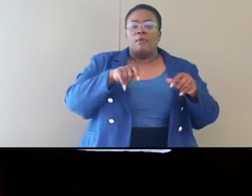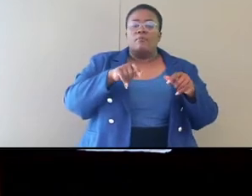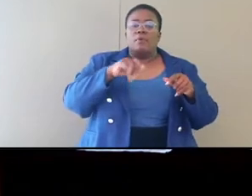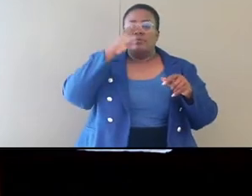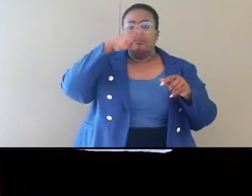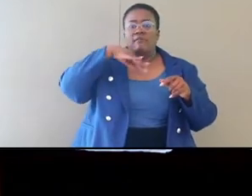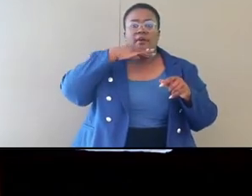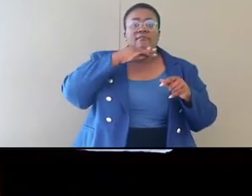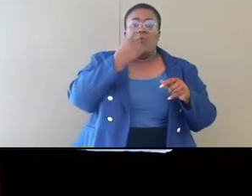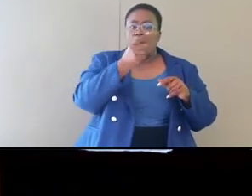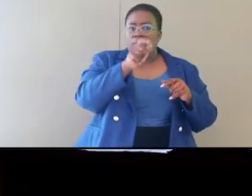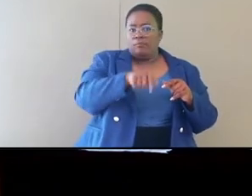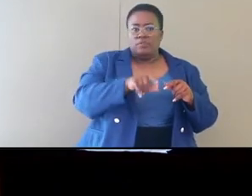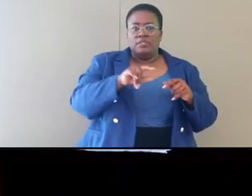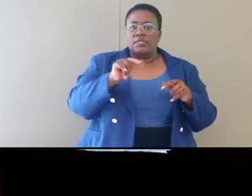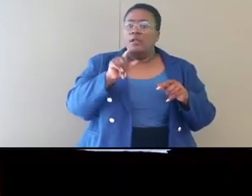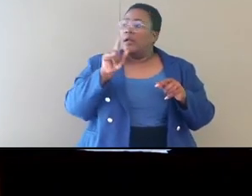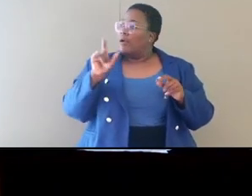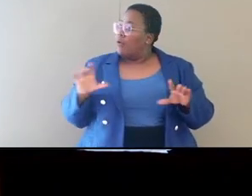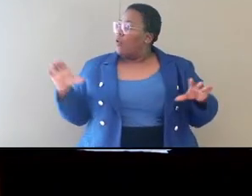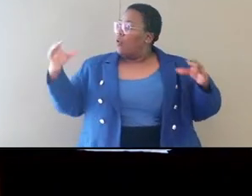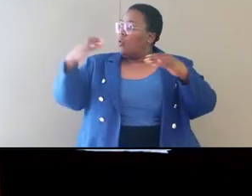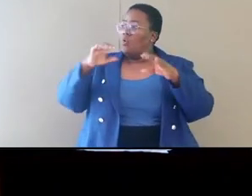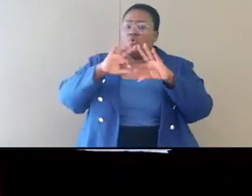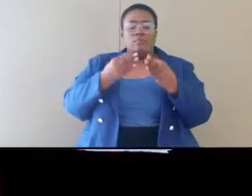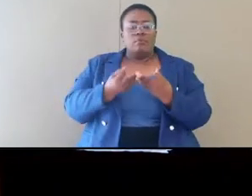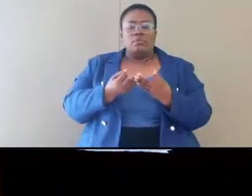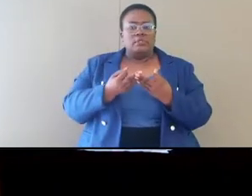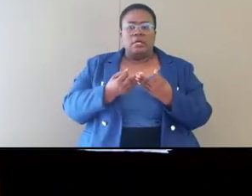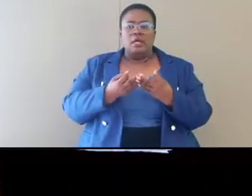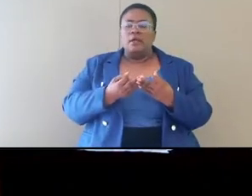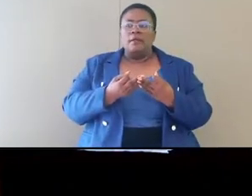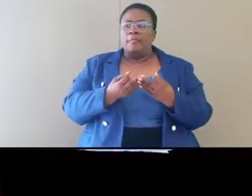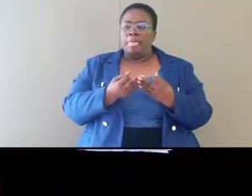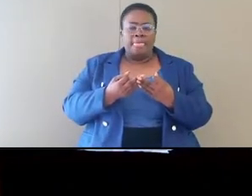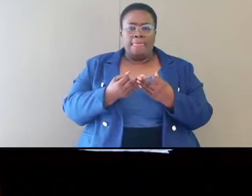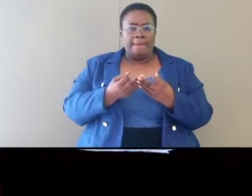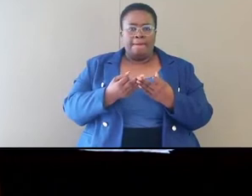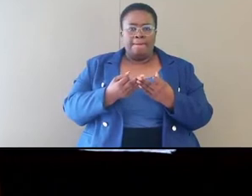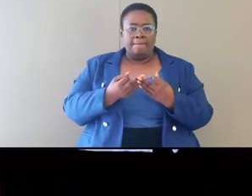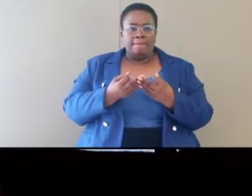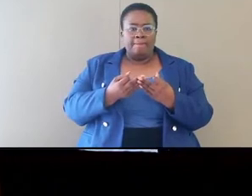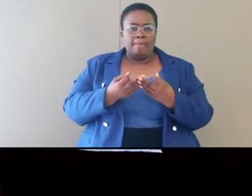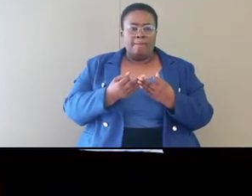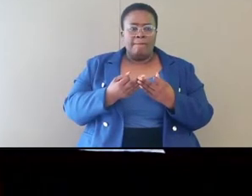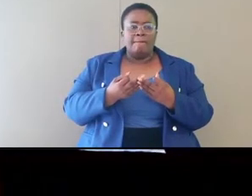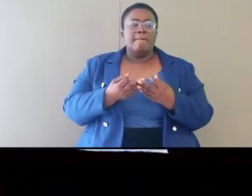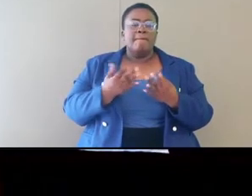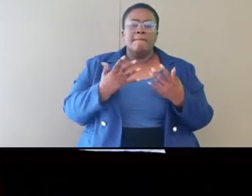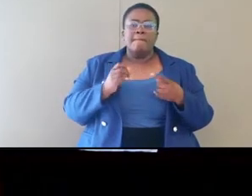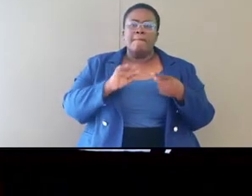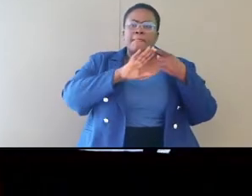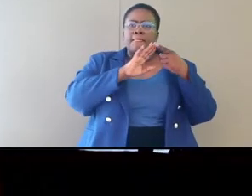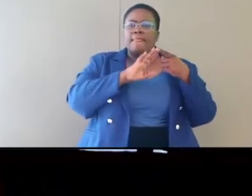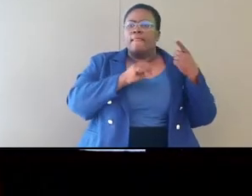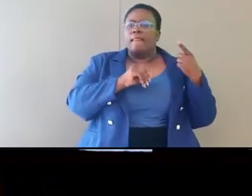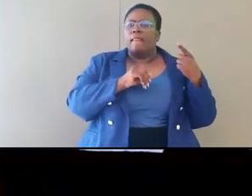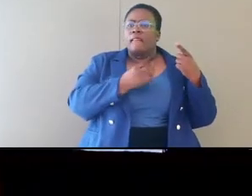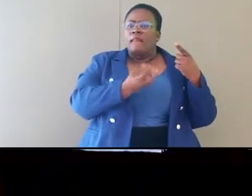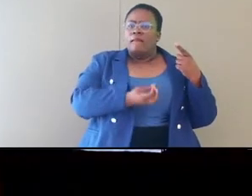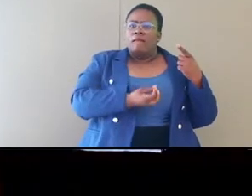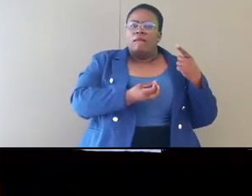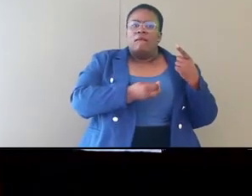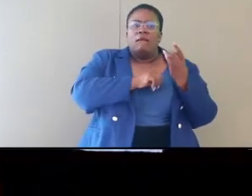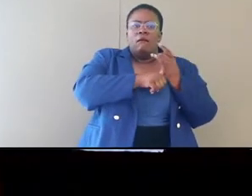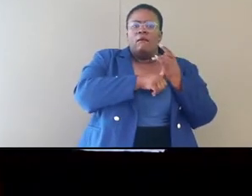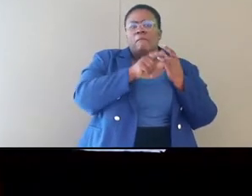household. There are two pensions in the household, they each get the grant, because that's what it costs per person. The foster child grant is,